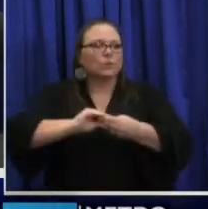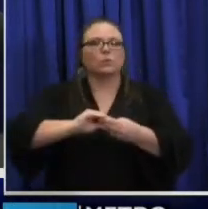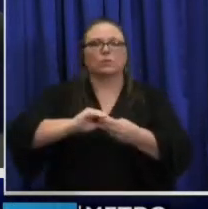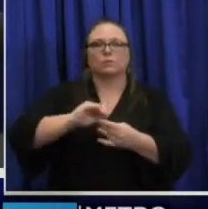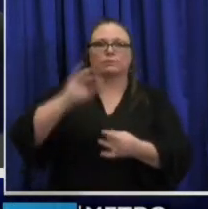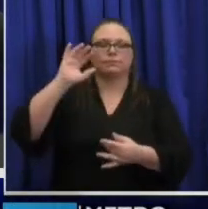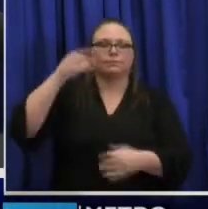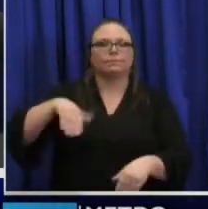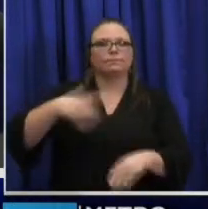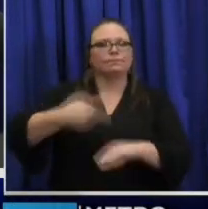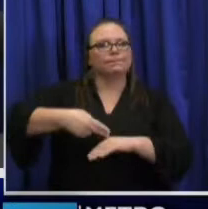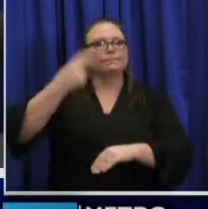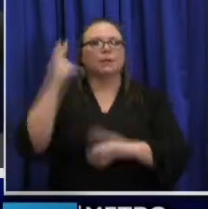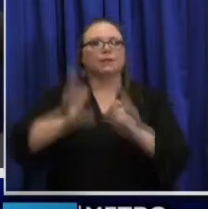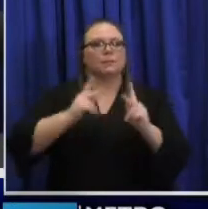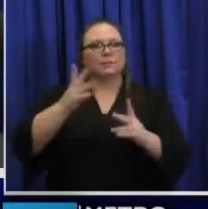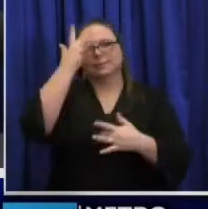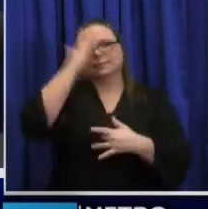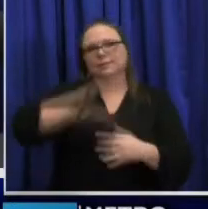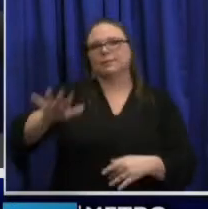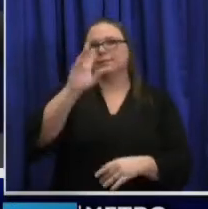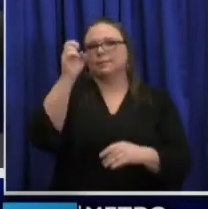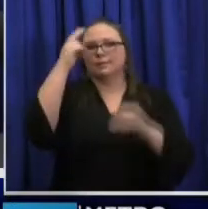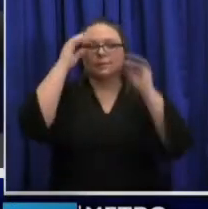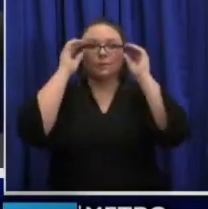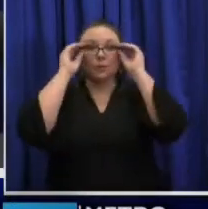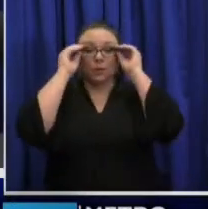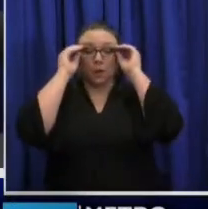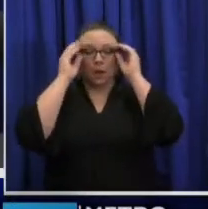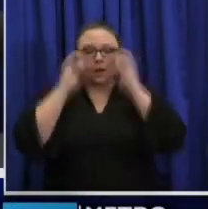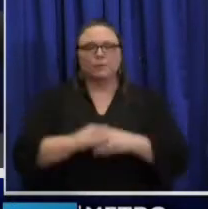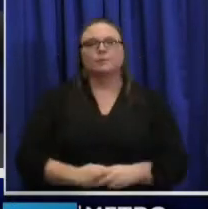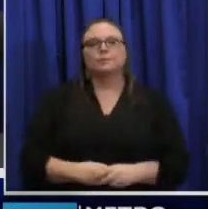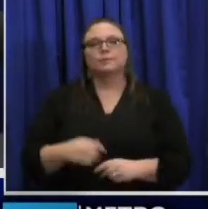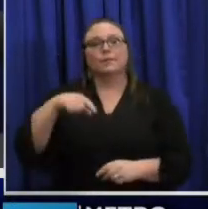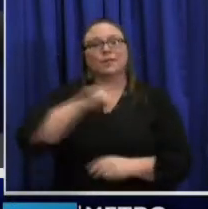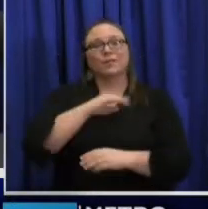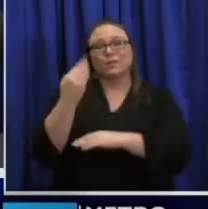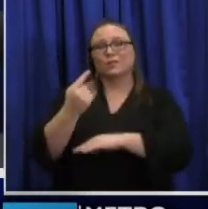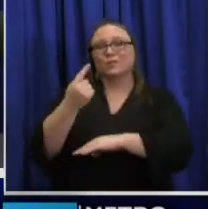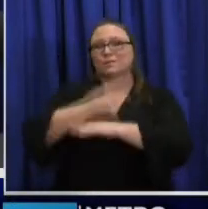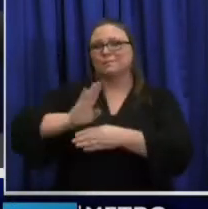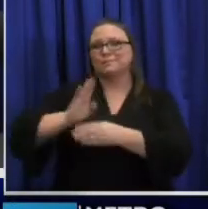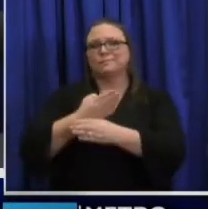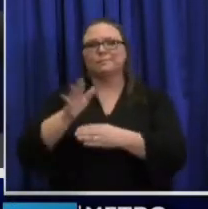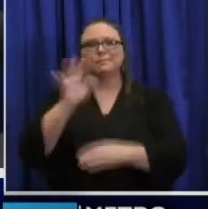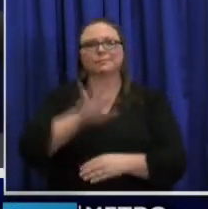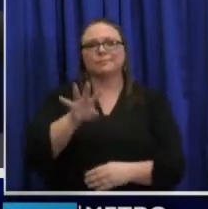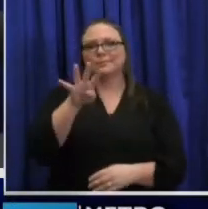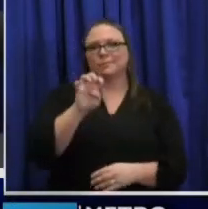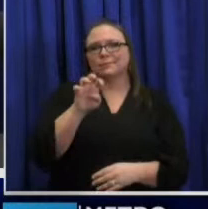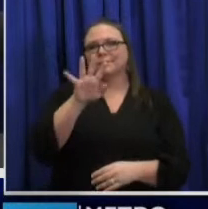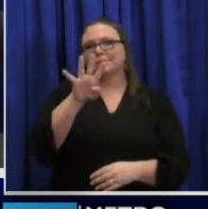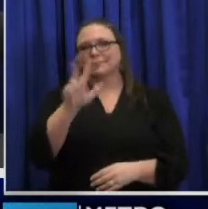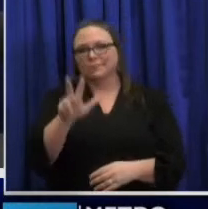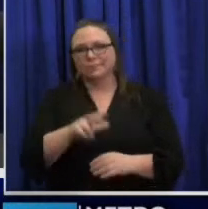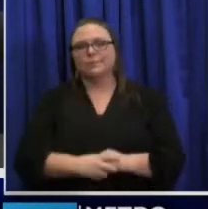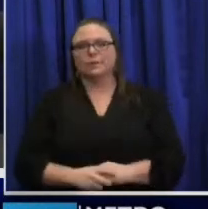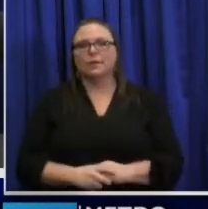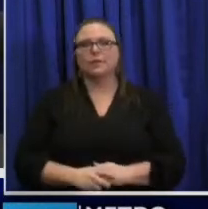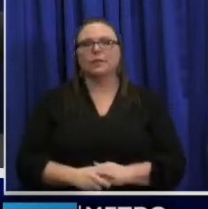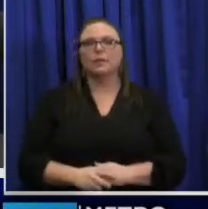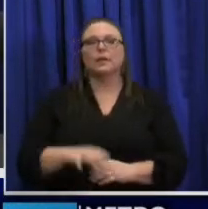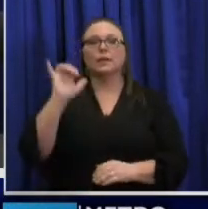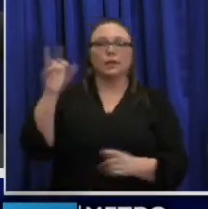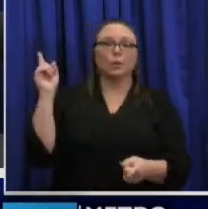83,768 infected individuals in Nashville. Our rolling 14-day average is 443, which is